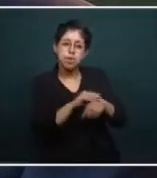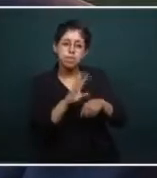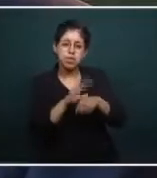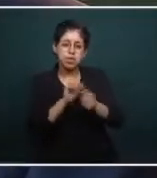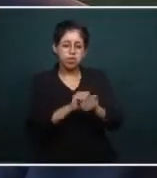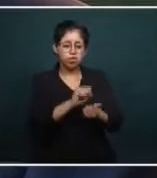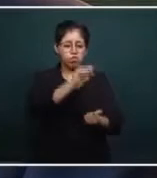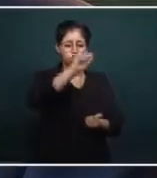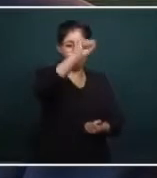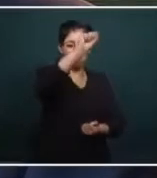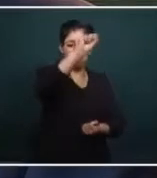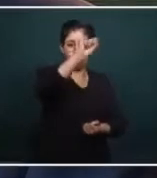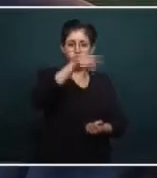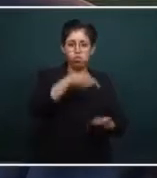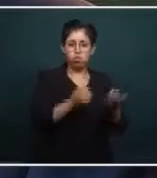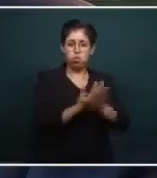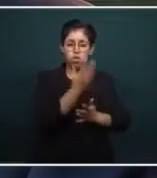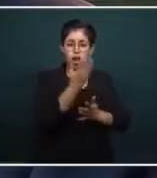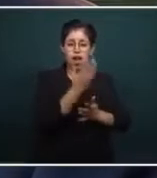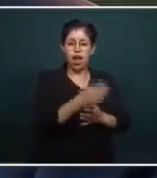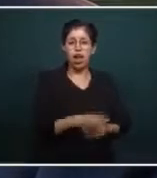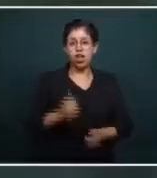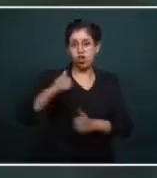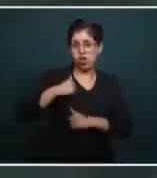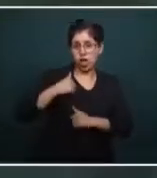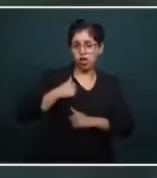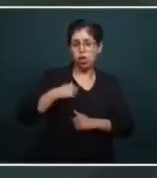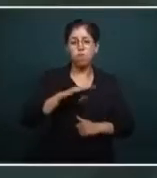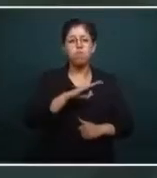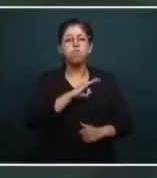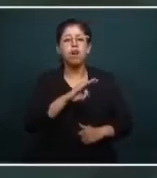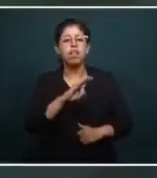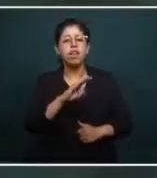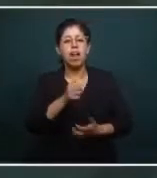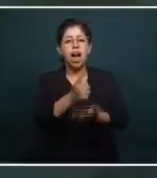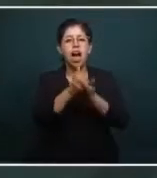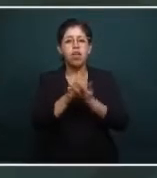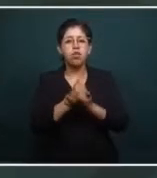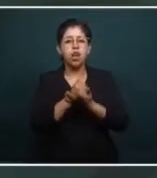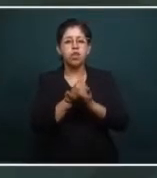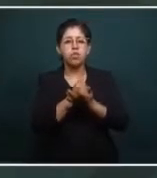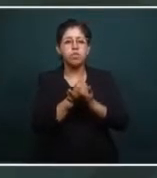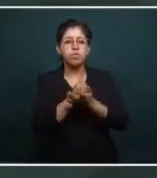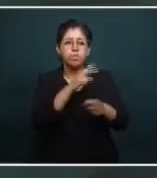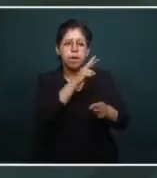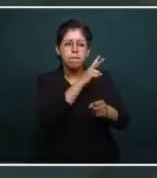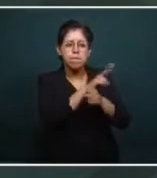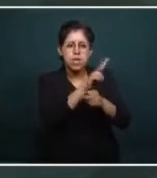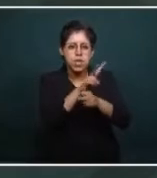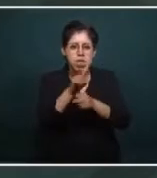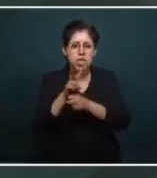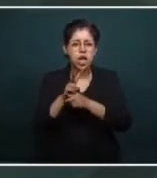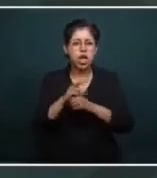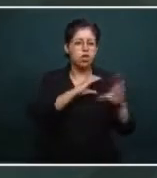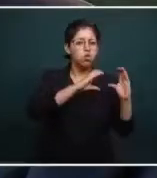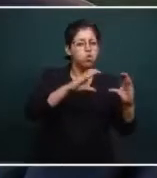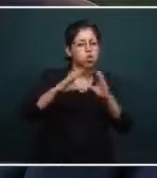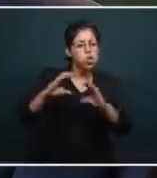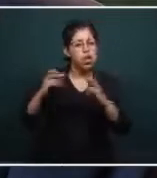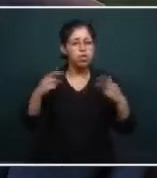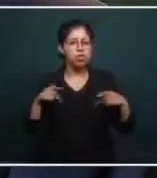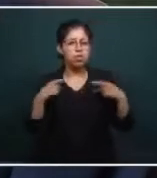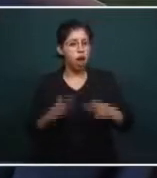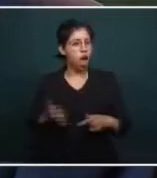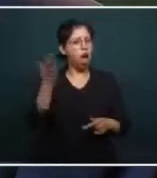permit that Marines and soldiers are now able to help us with the matters with